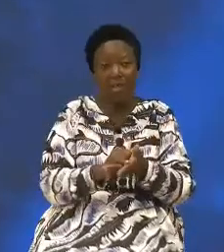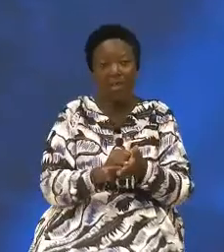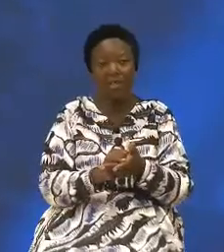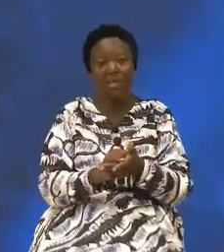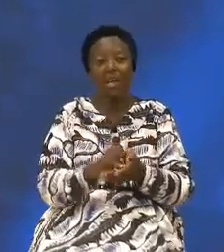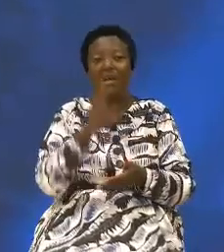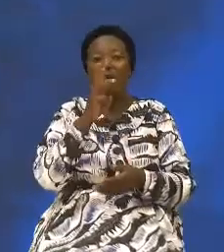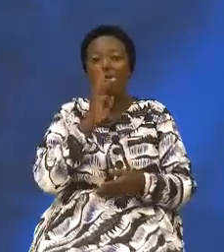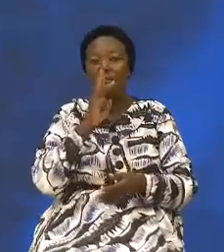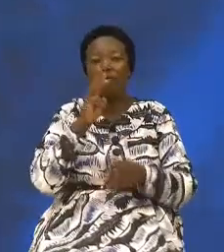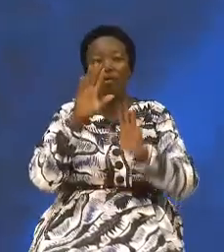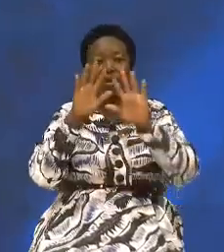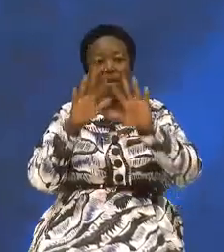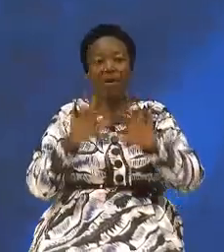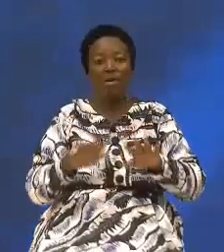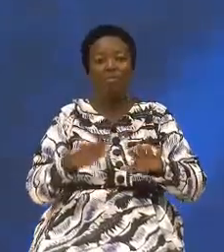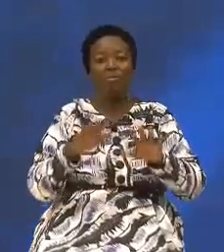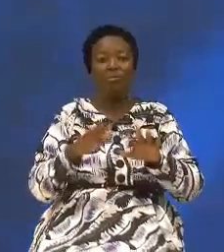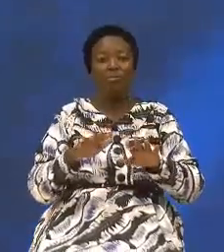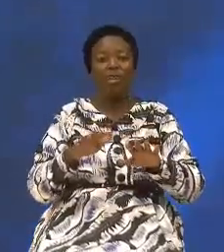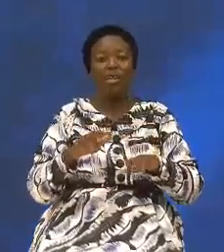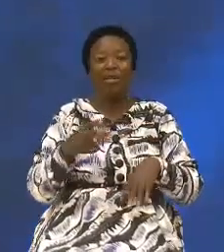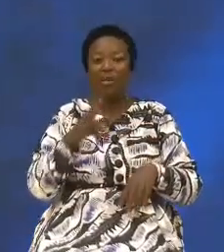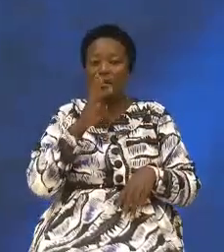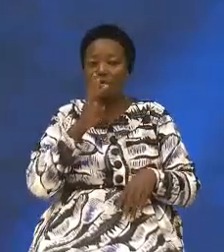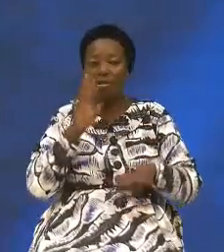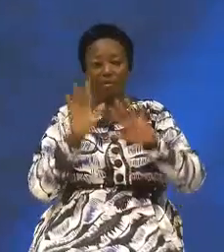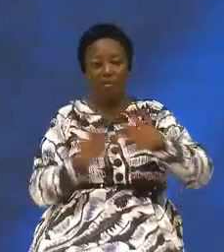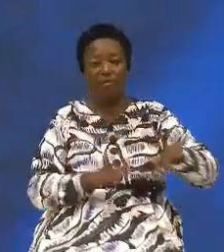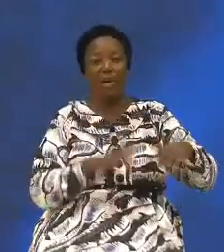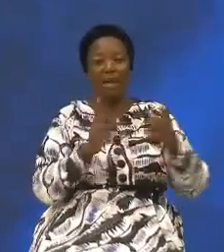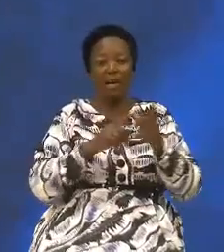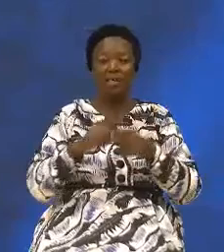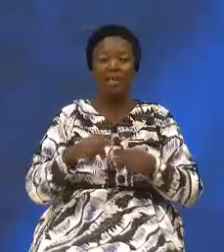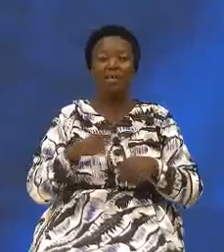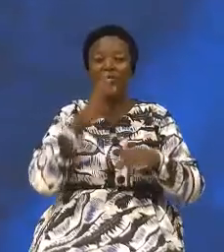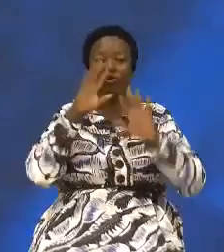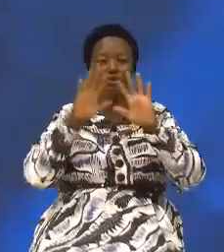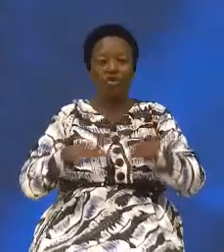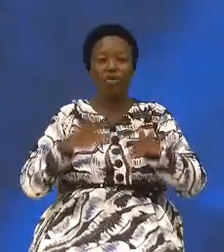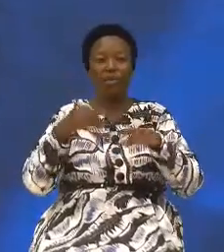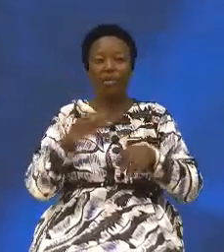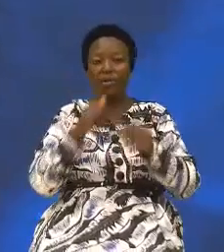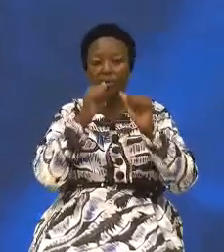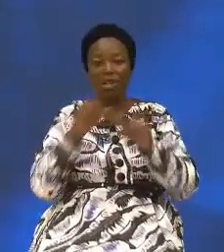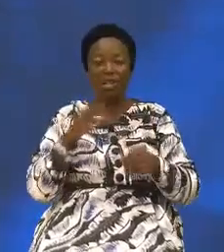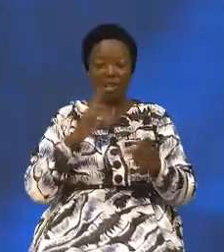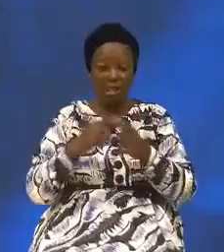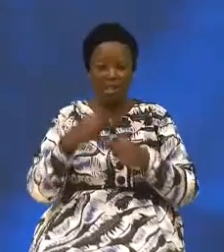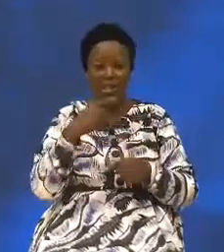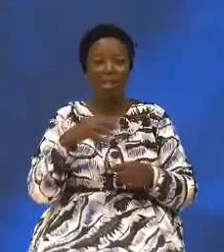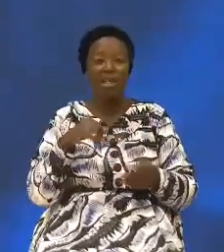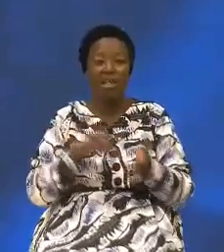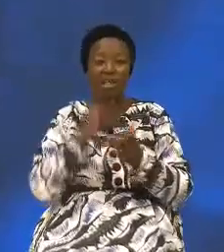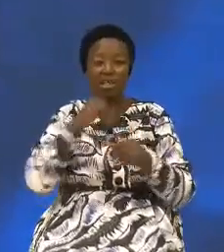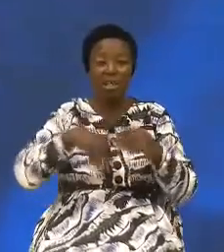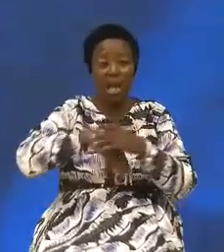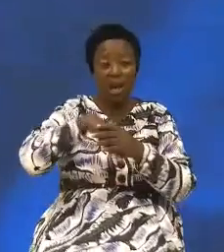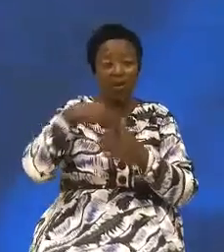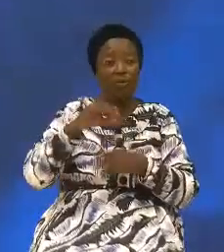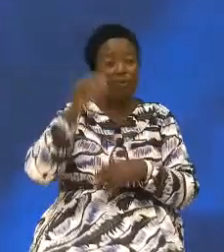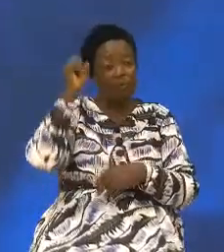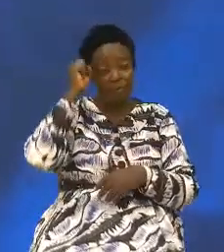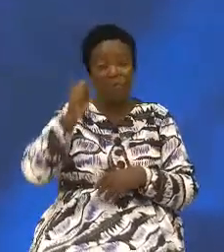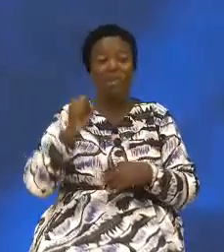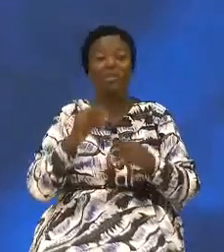river showers of blessing? He said, it's out of a sanctuary.